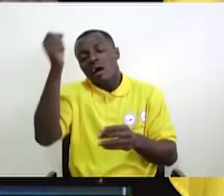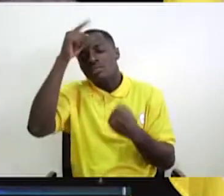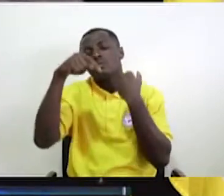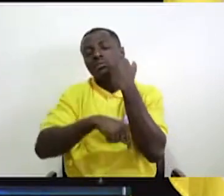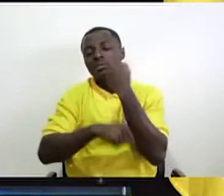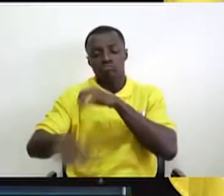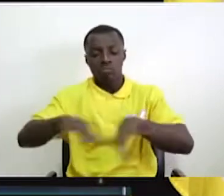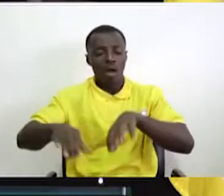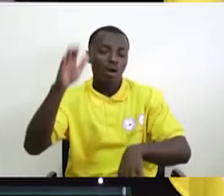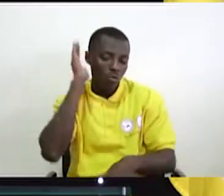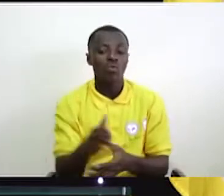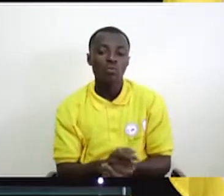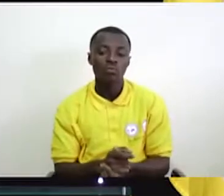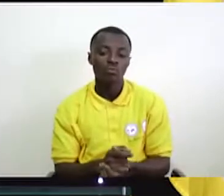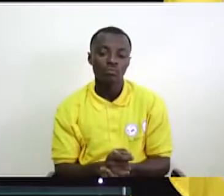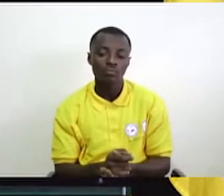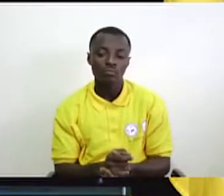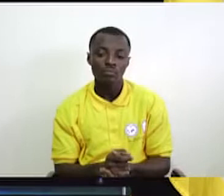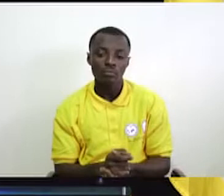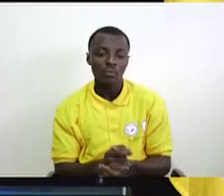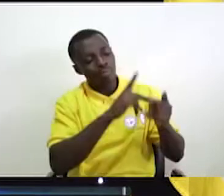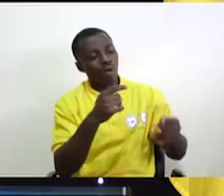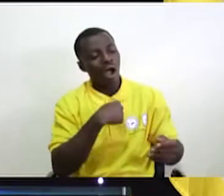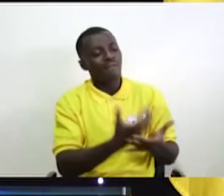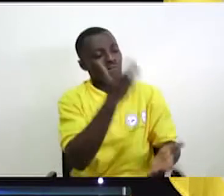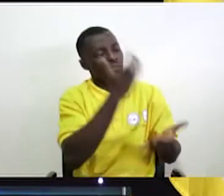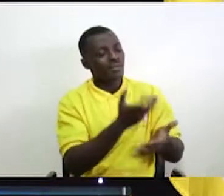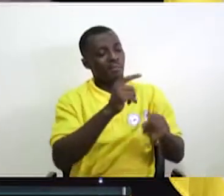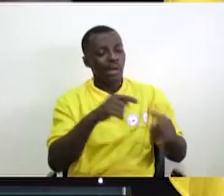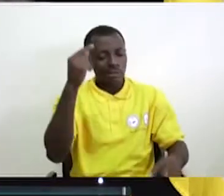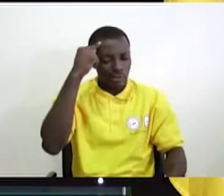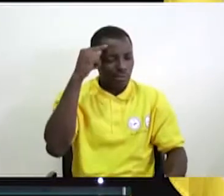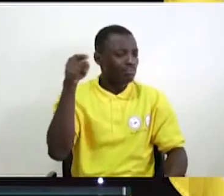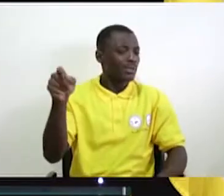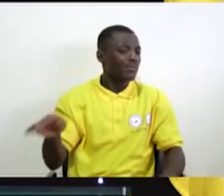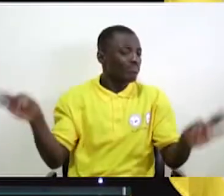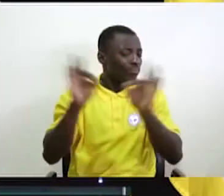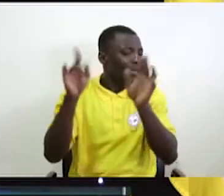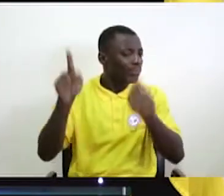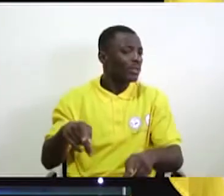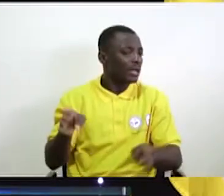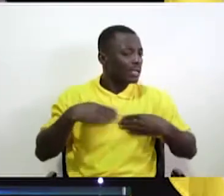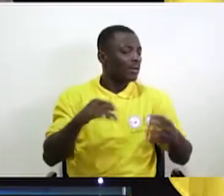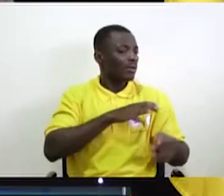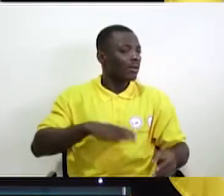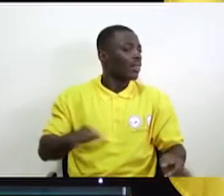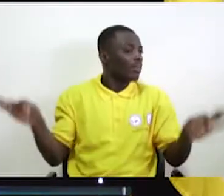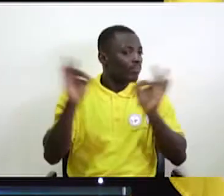who although everything is theirs, but for the sake of other human beings, they will empty themselves and endure